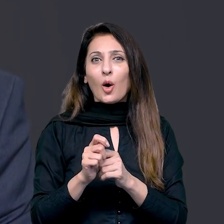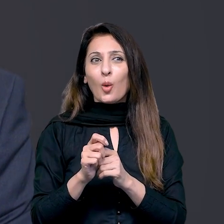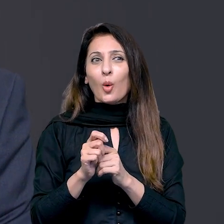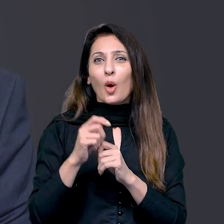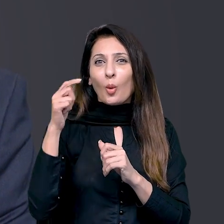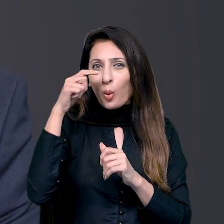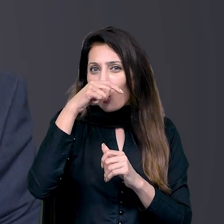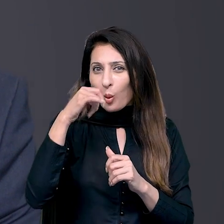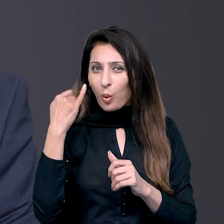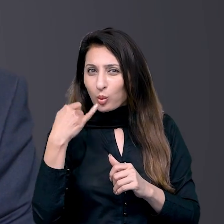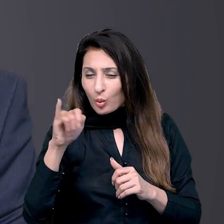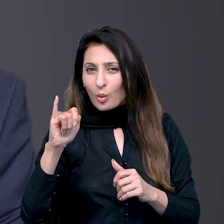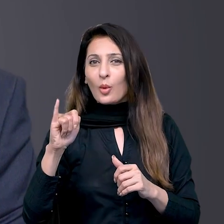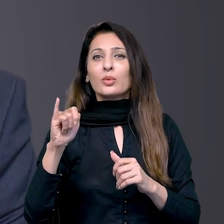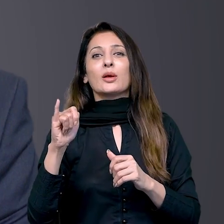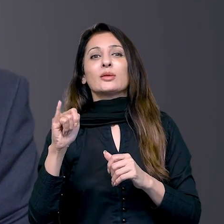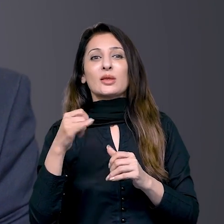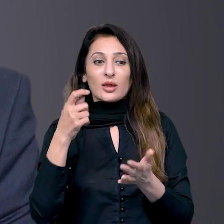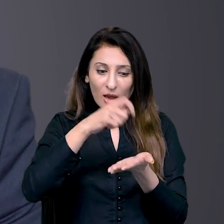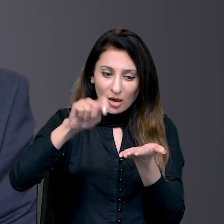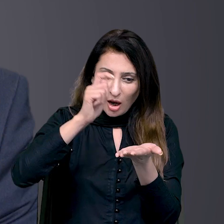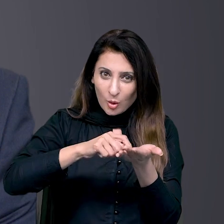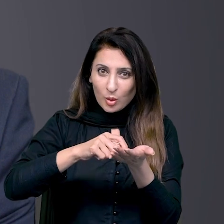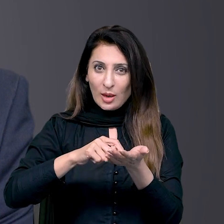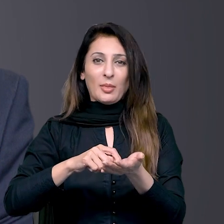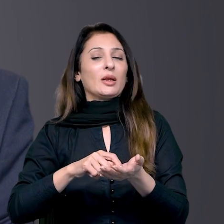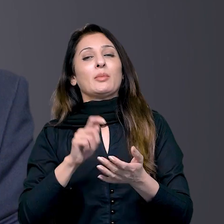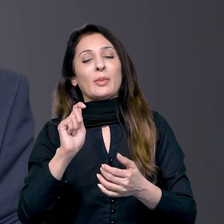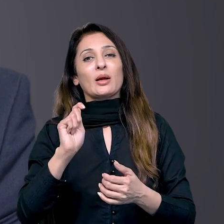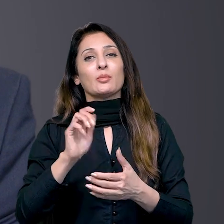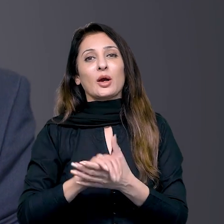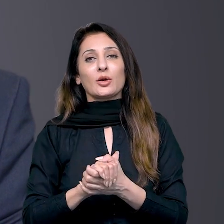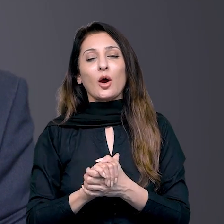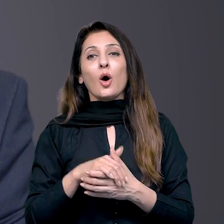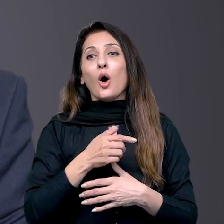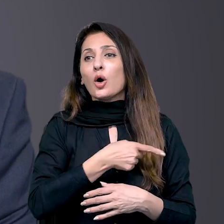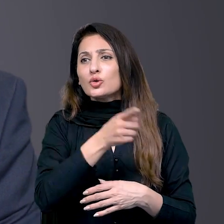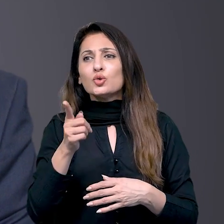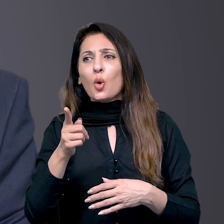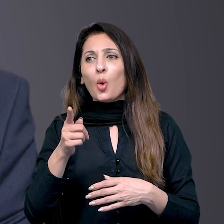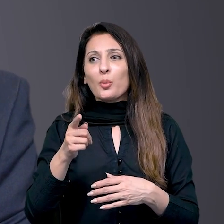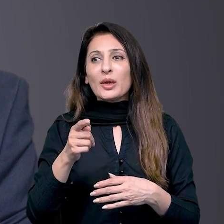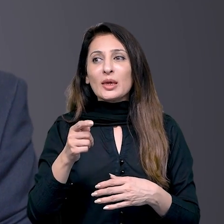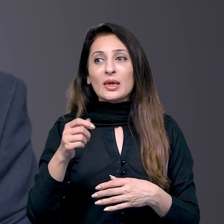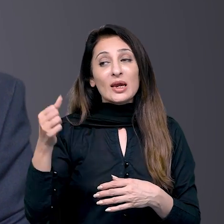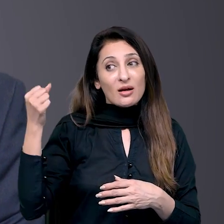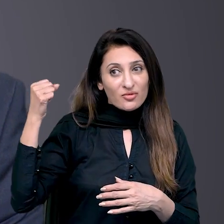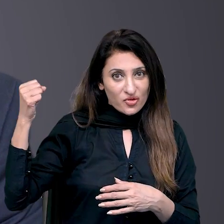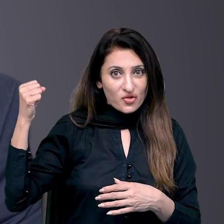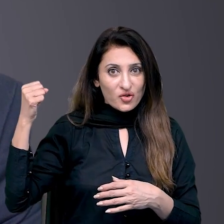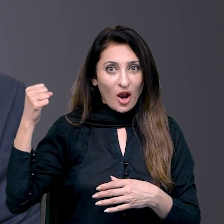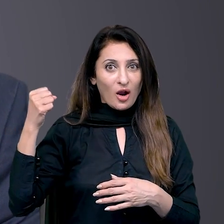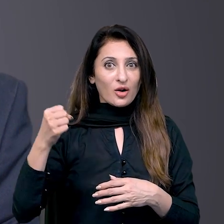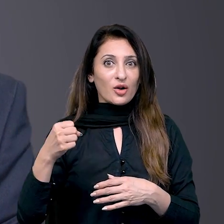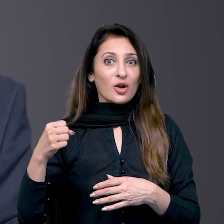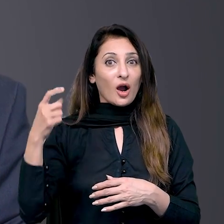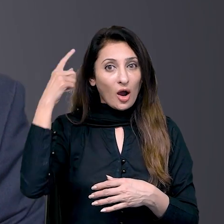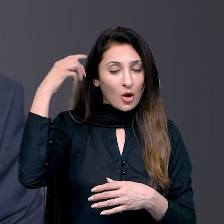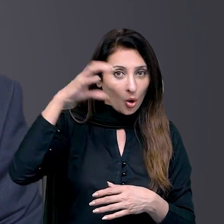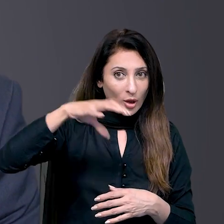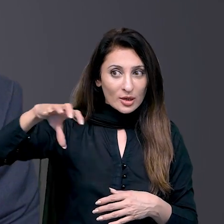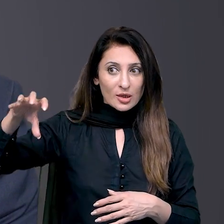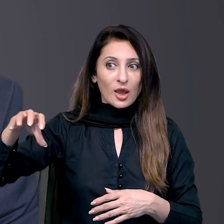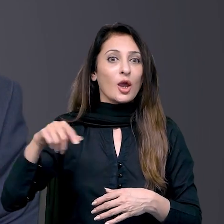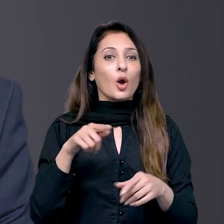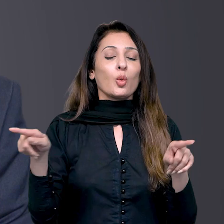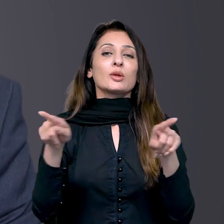2010 the general paradigm was that young lawyers who'd done degrees abroad and who'd come to Pakistan would usually take up